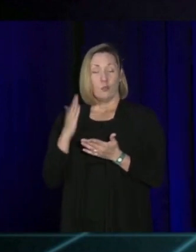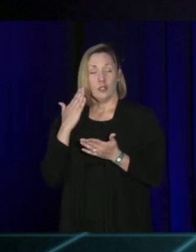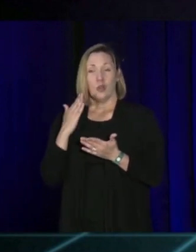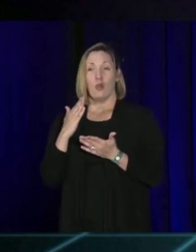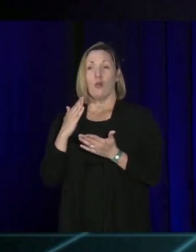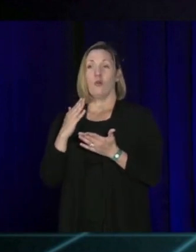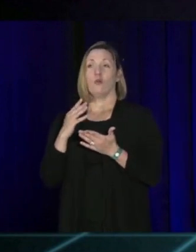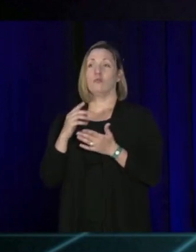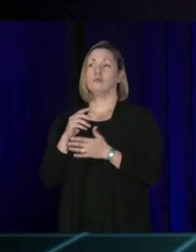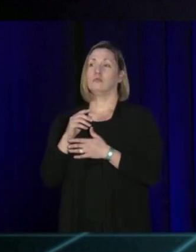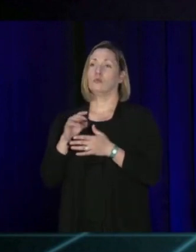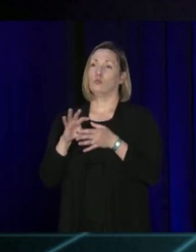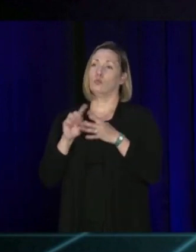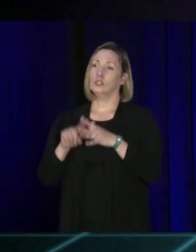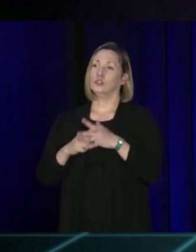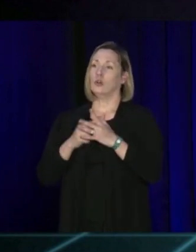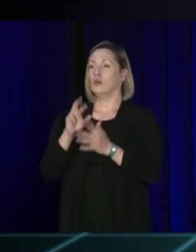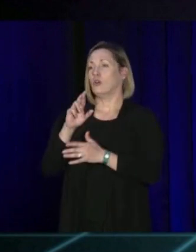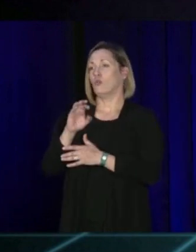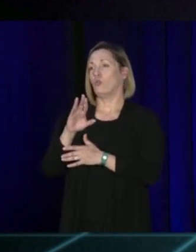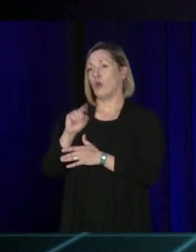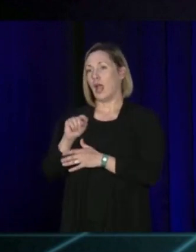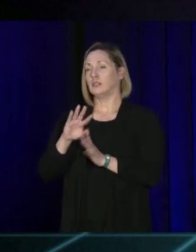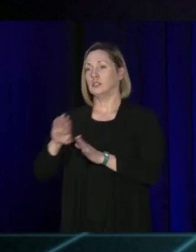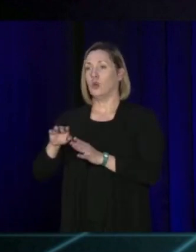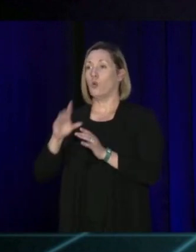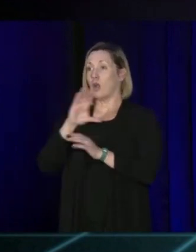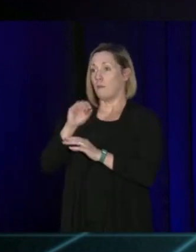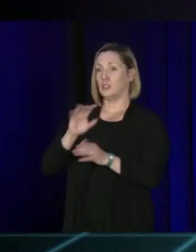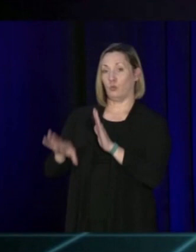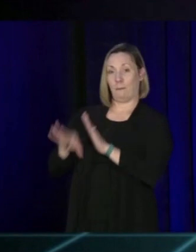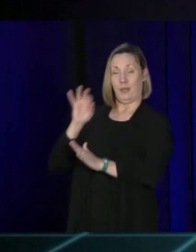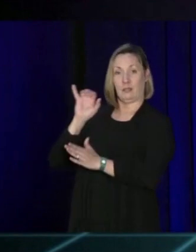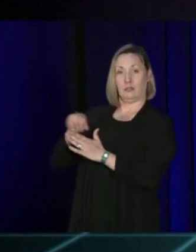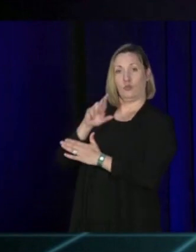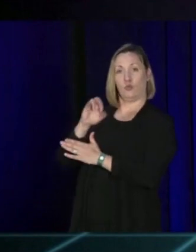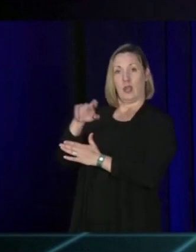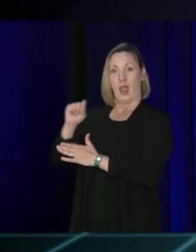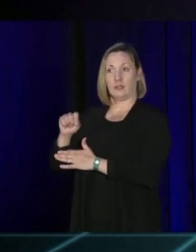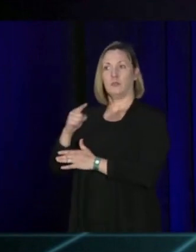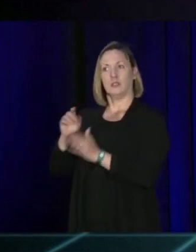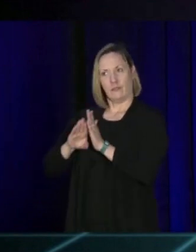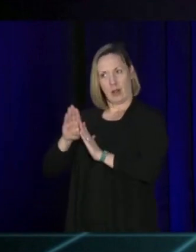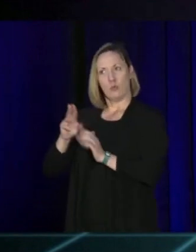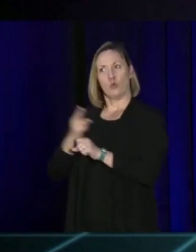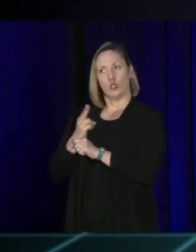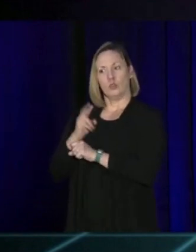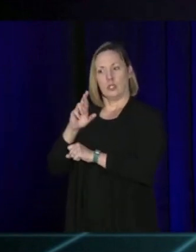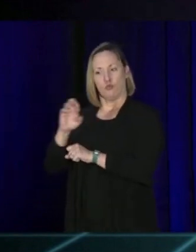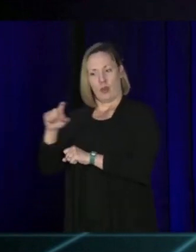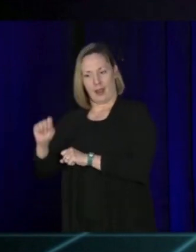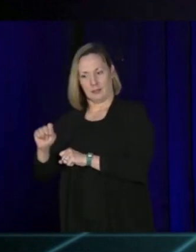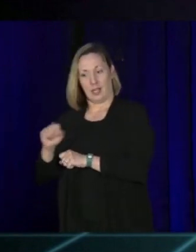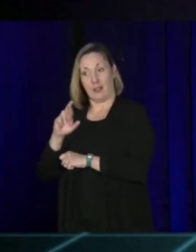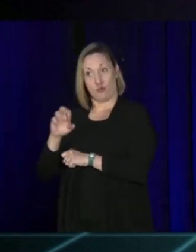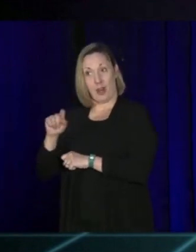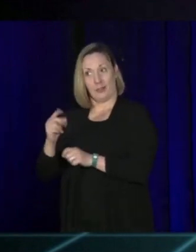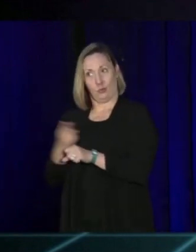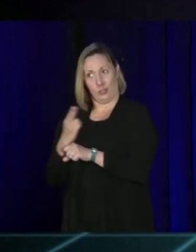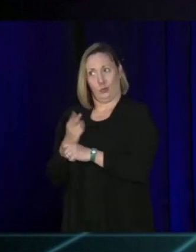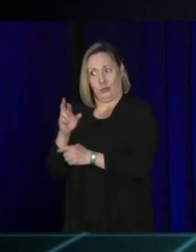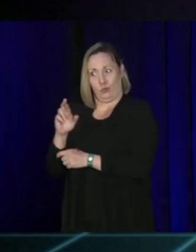loop where basically companies would choose React because developers were doing React, and React would choose React because that's where jobs